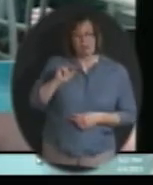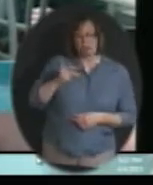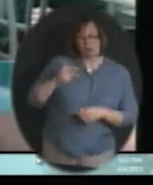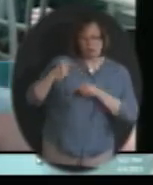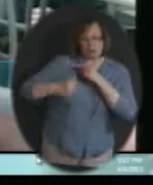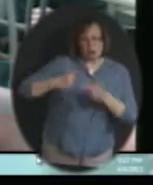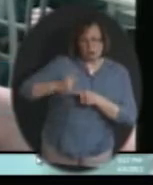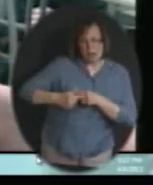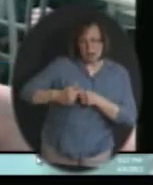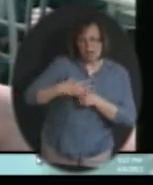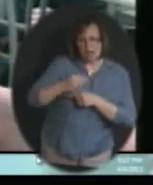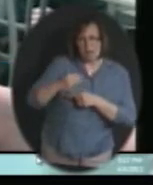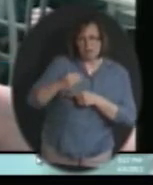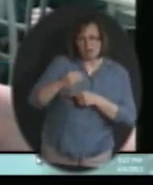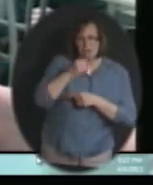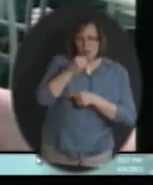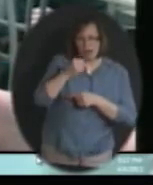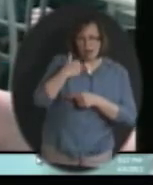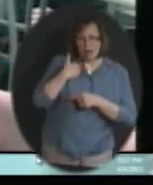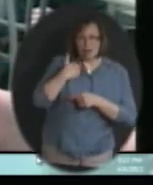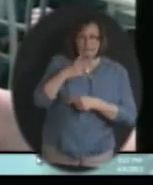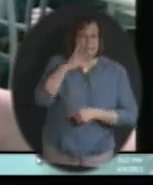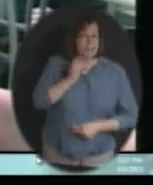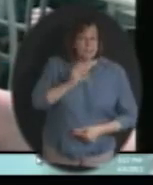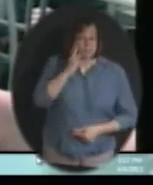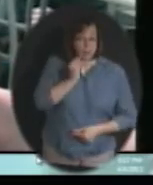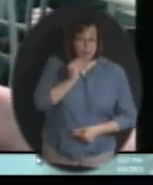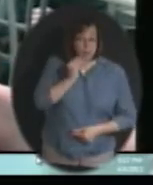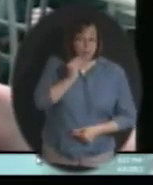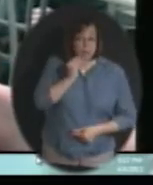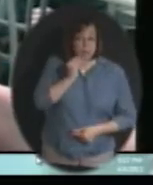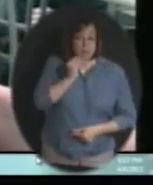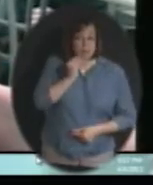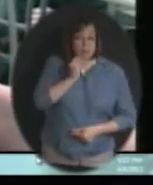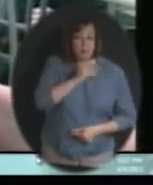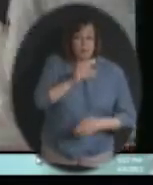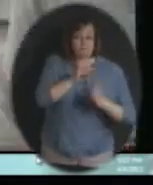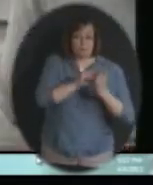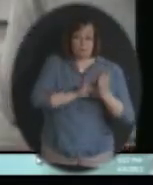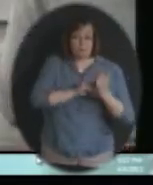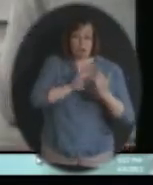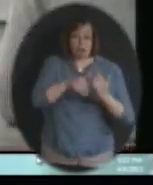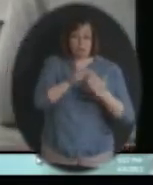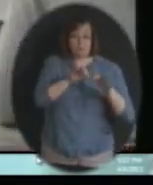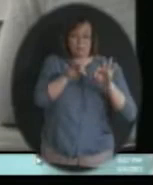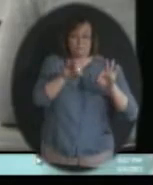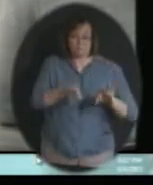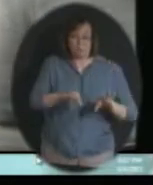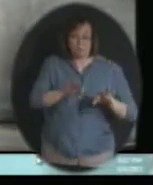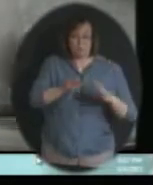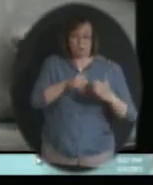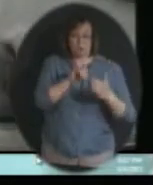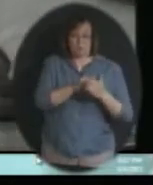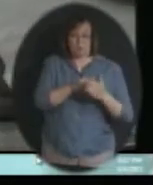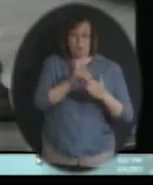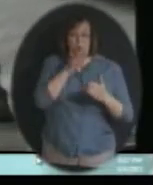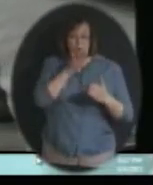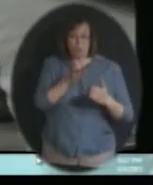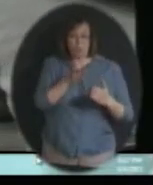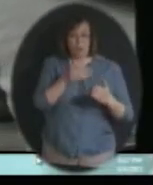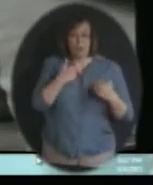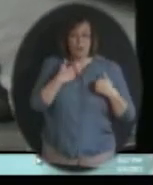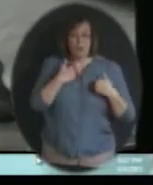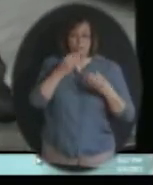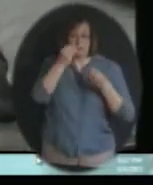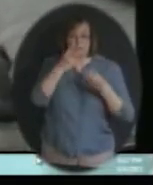generation and you haven't had like the experience in filling out all these forms and all that, you'll definitely get